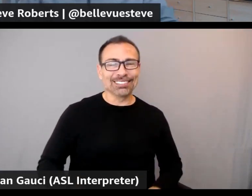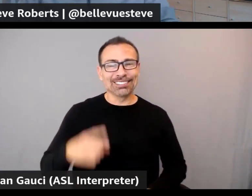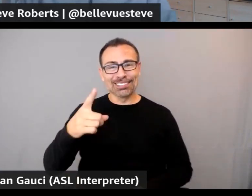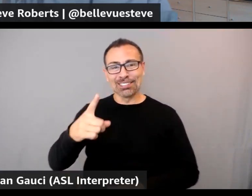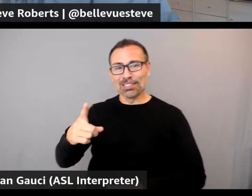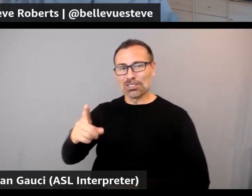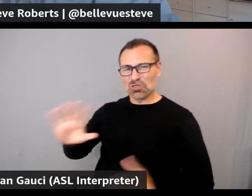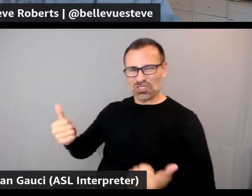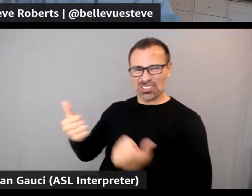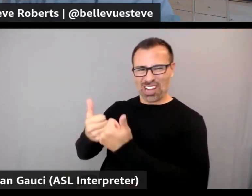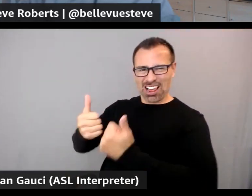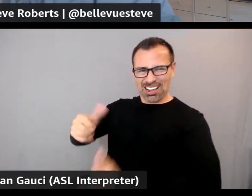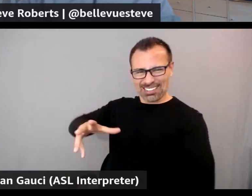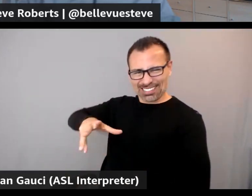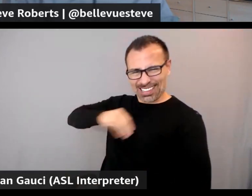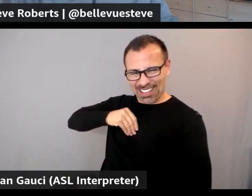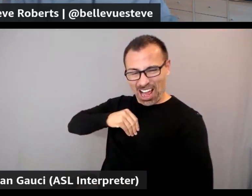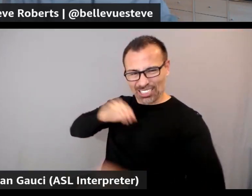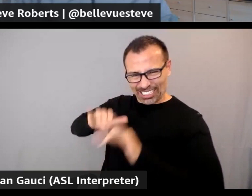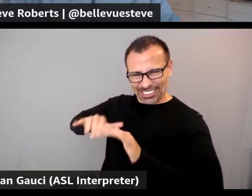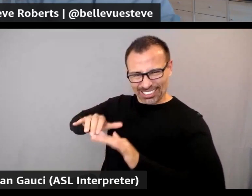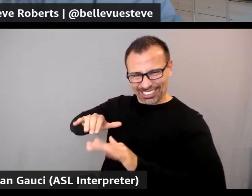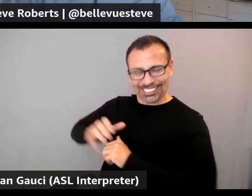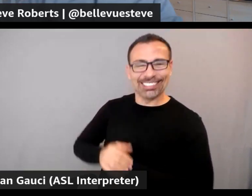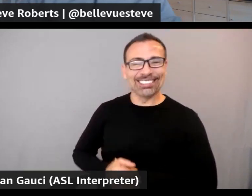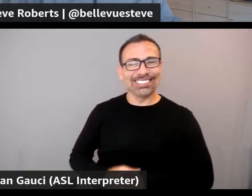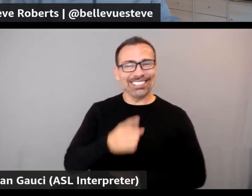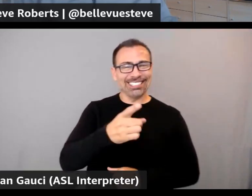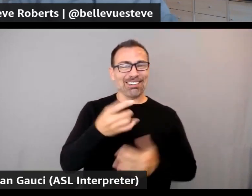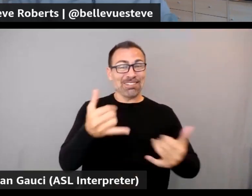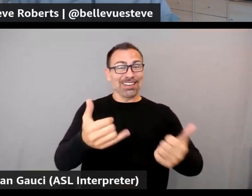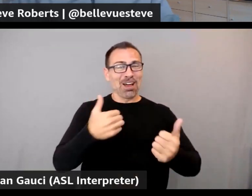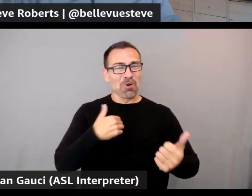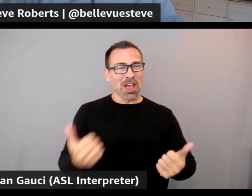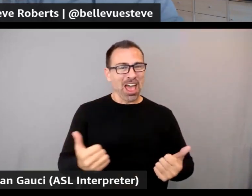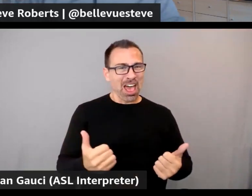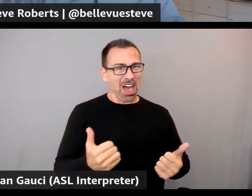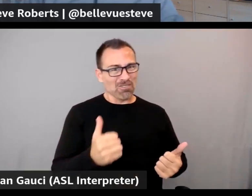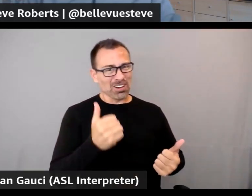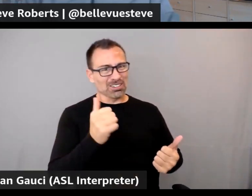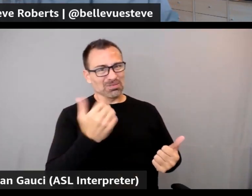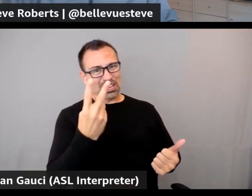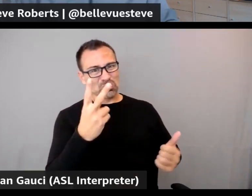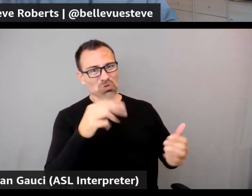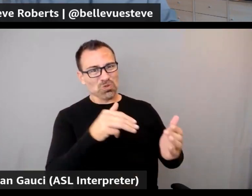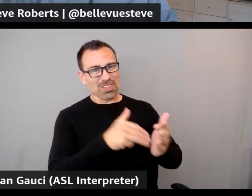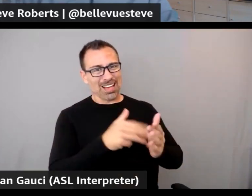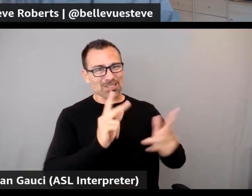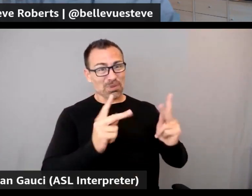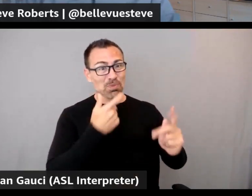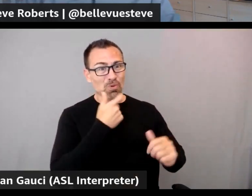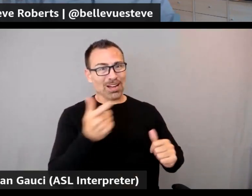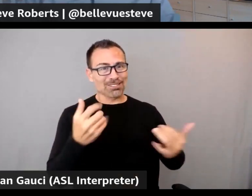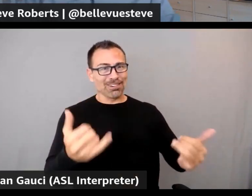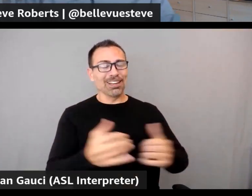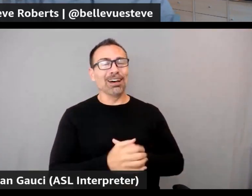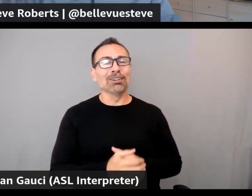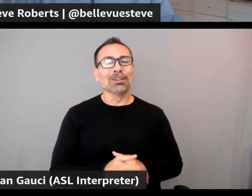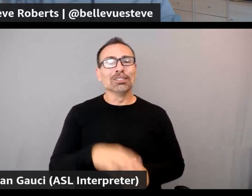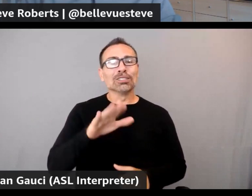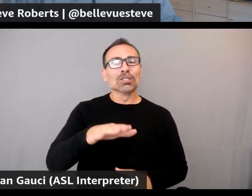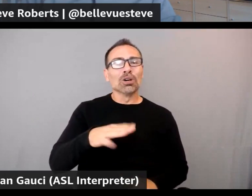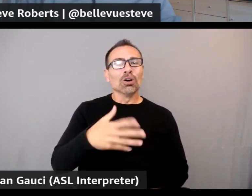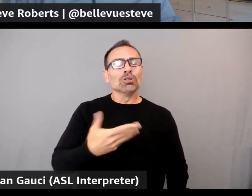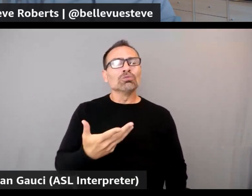A couple thousand people watching you right now. You're gonna get some questions. Cool. So what are we talking about today, and why is it important